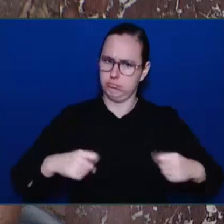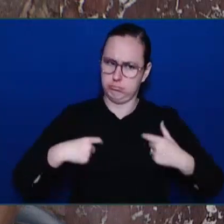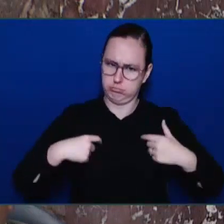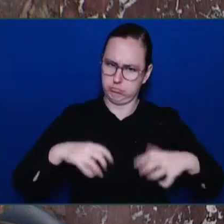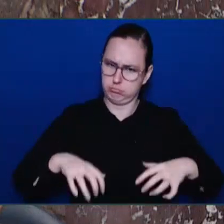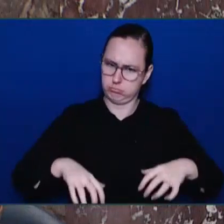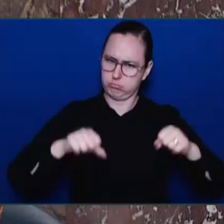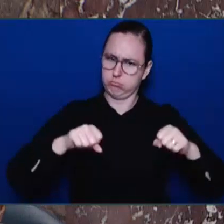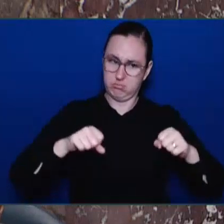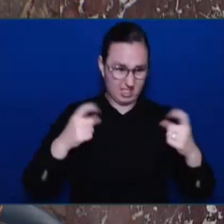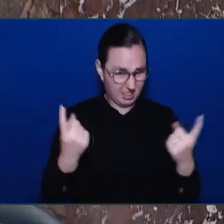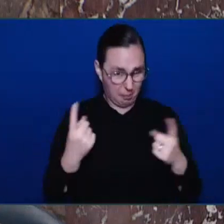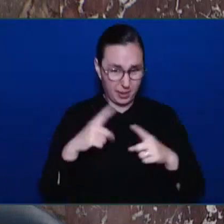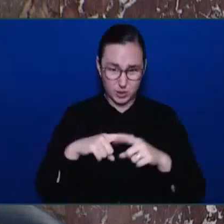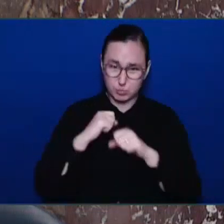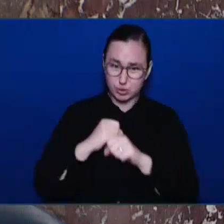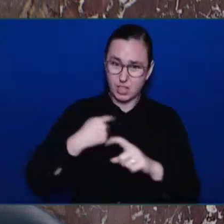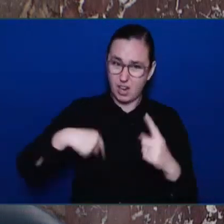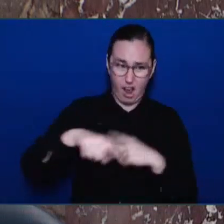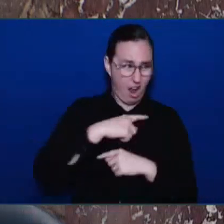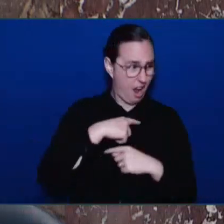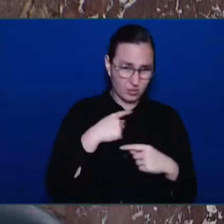attacks?